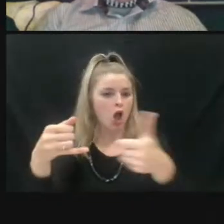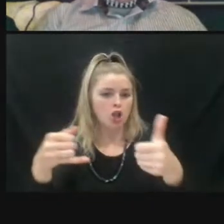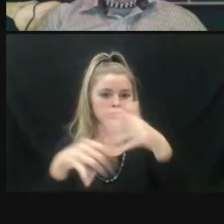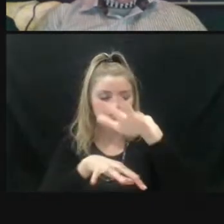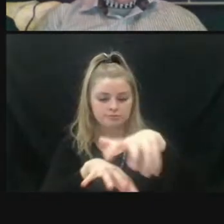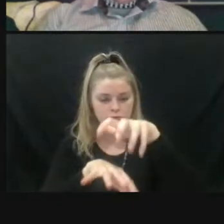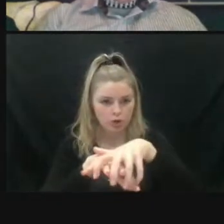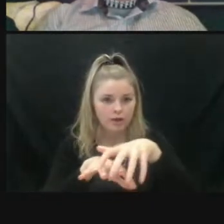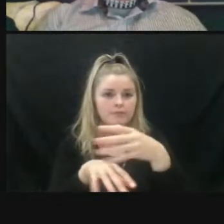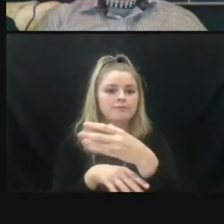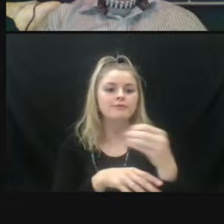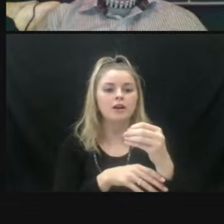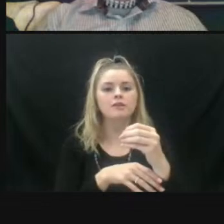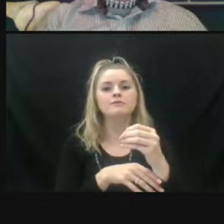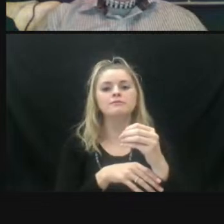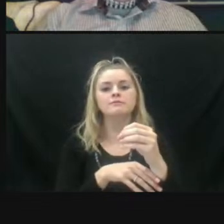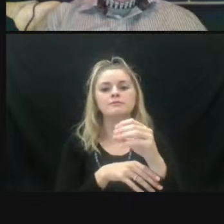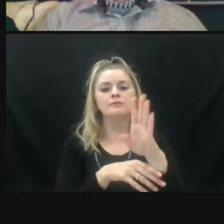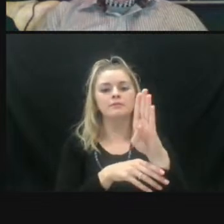the Chesapeake Bay.